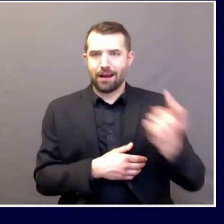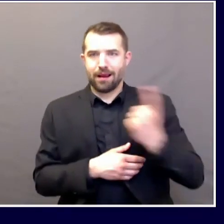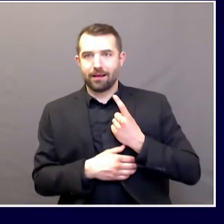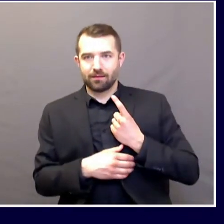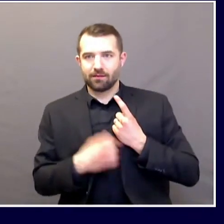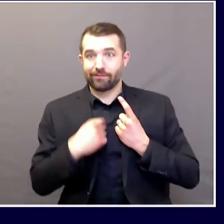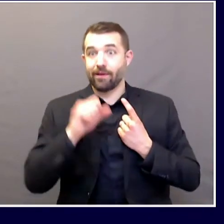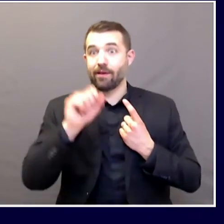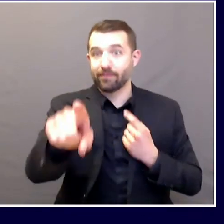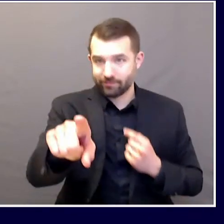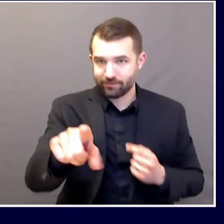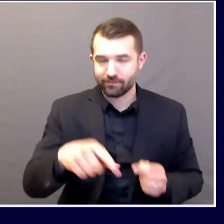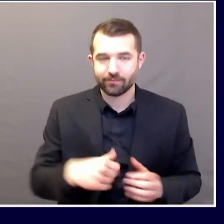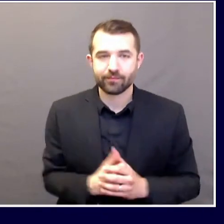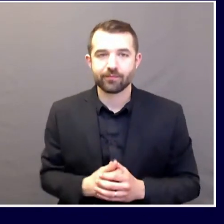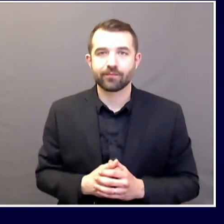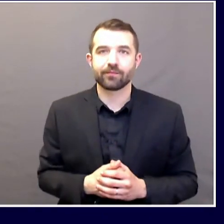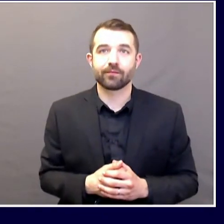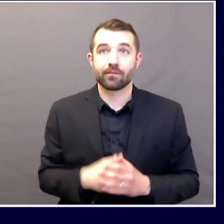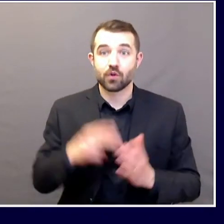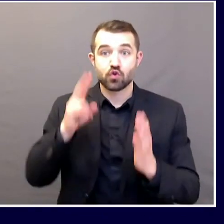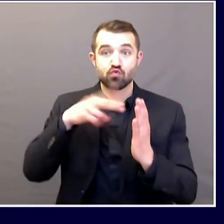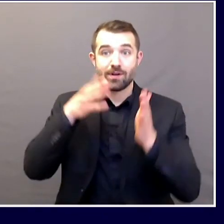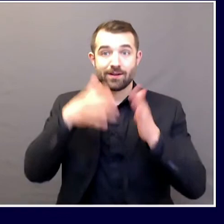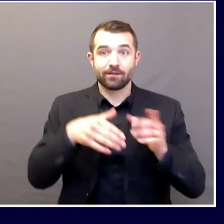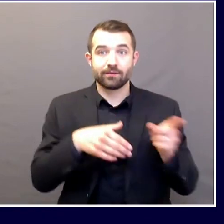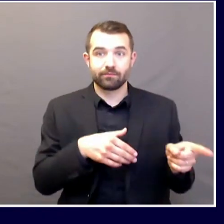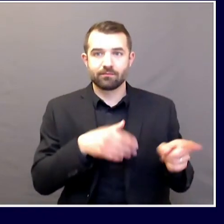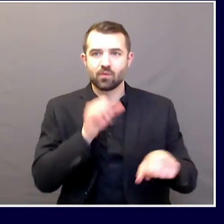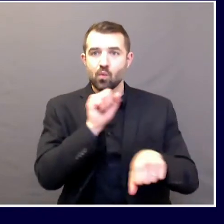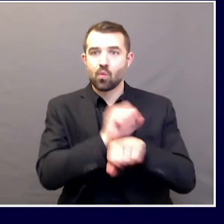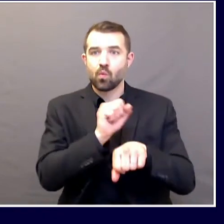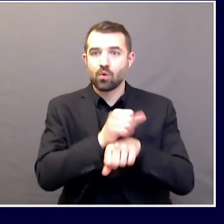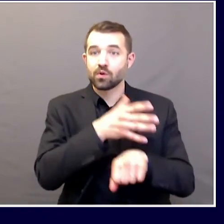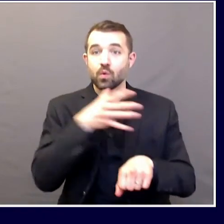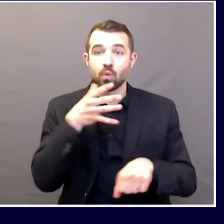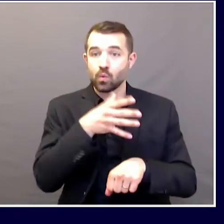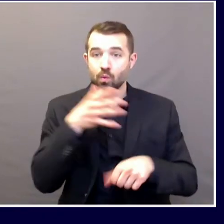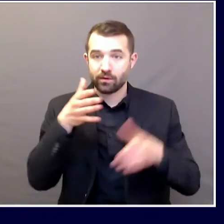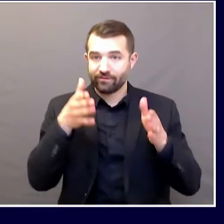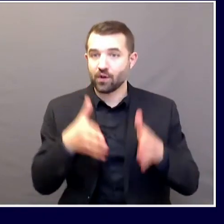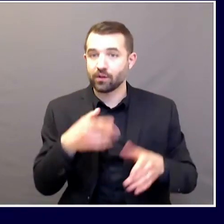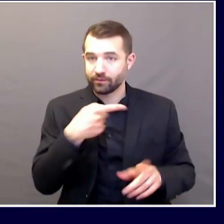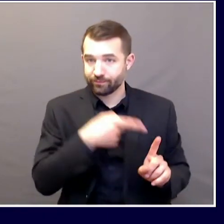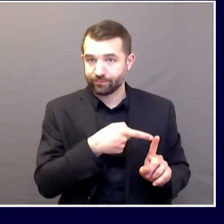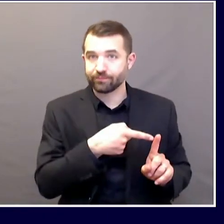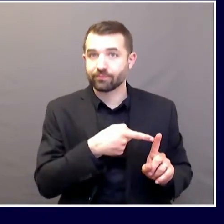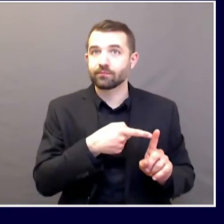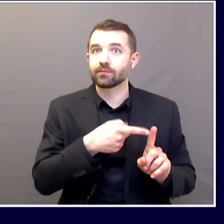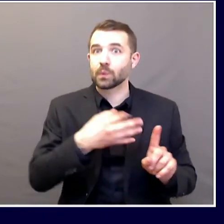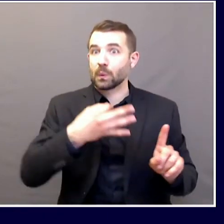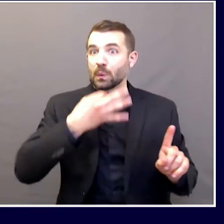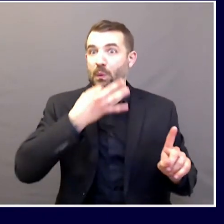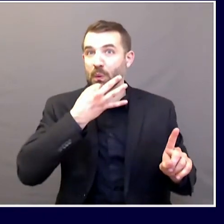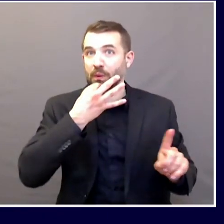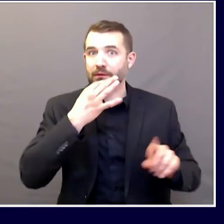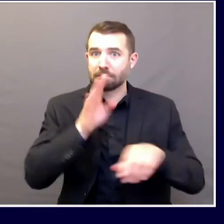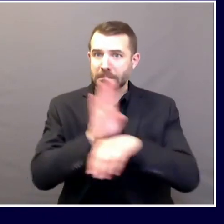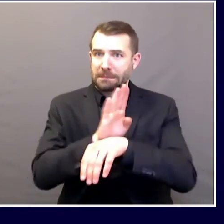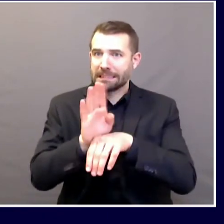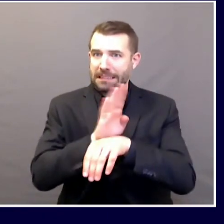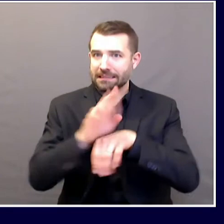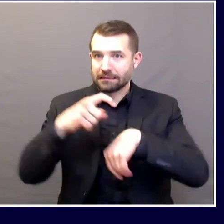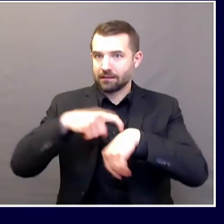they told me that the busiest season is ahead for them with cropping, and that most Maine farms add to their